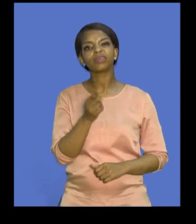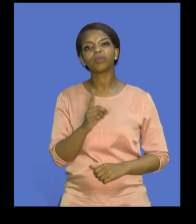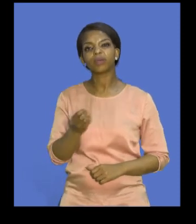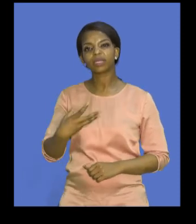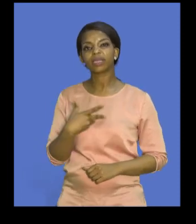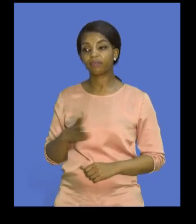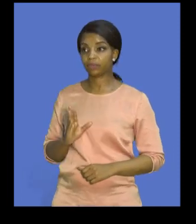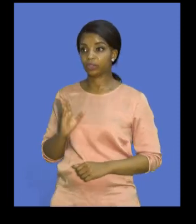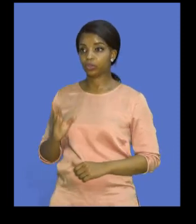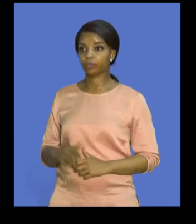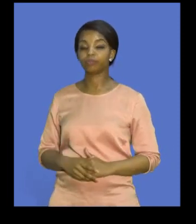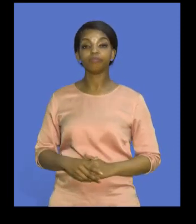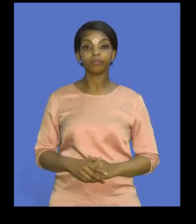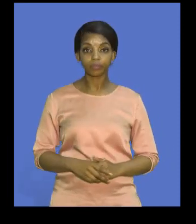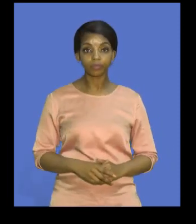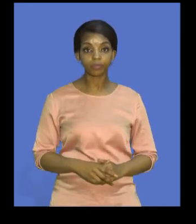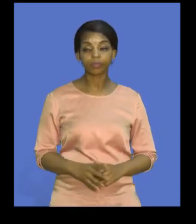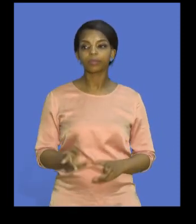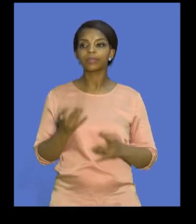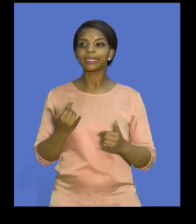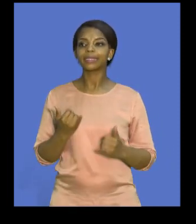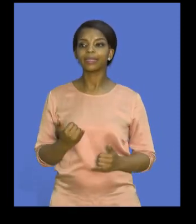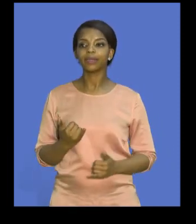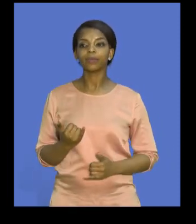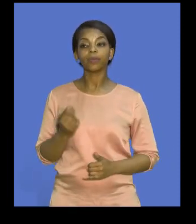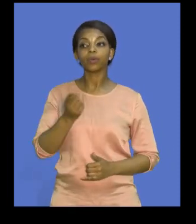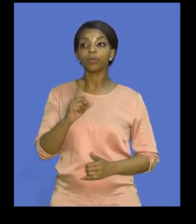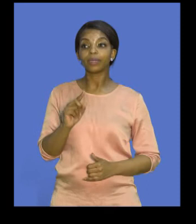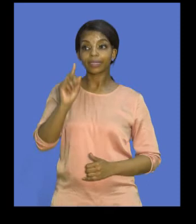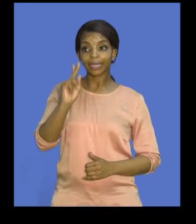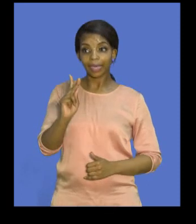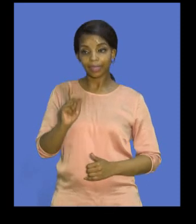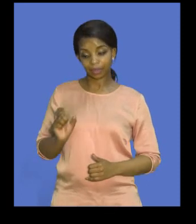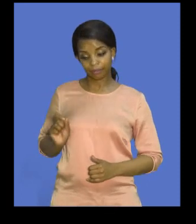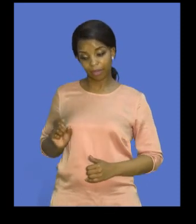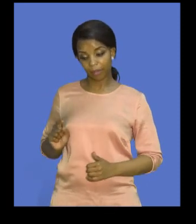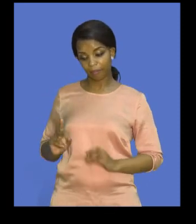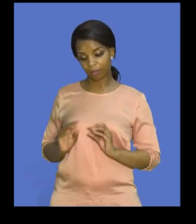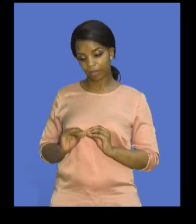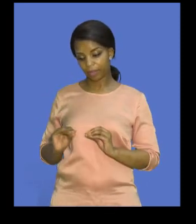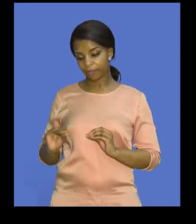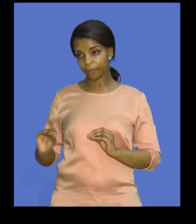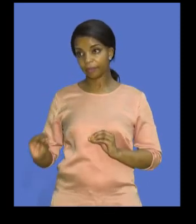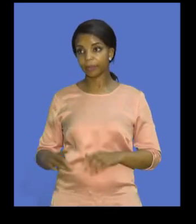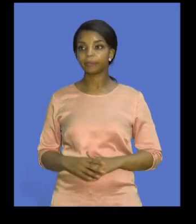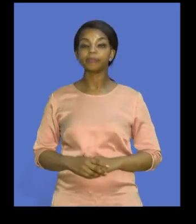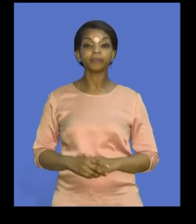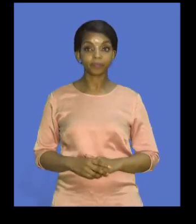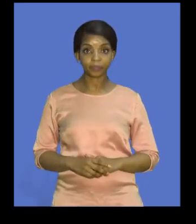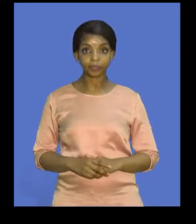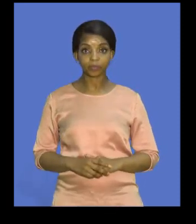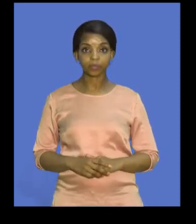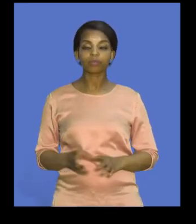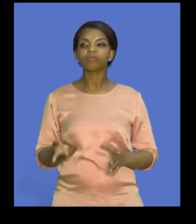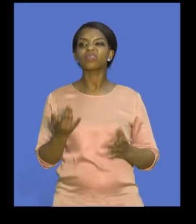whereby K is that constant, okay? The units Newton meter squared per Coulomb squared. So you